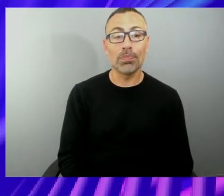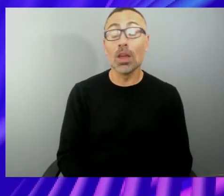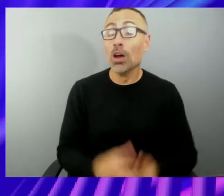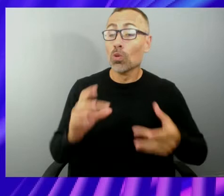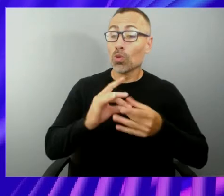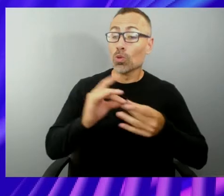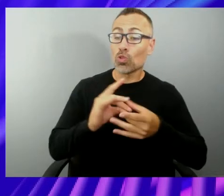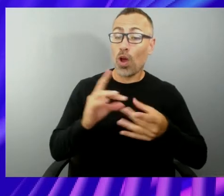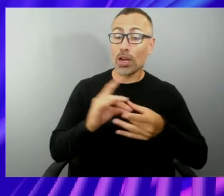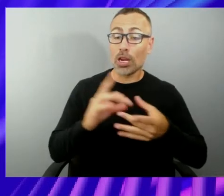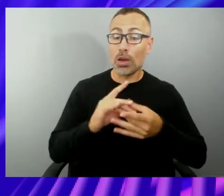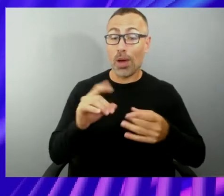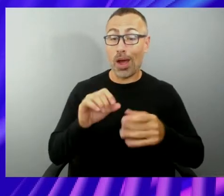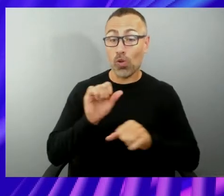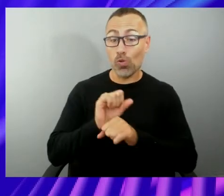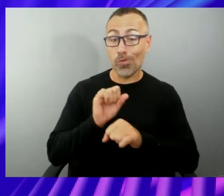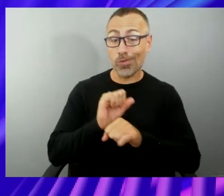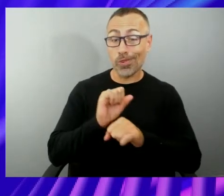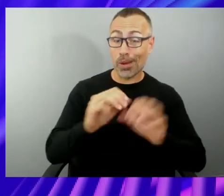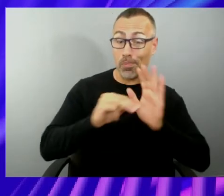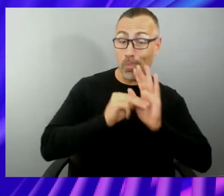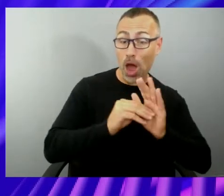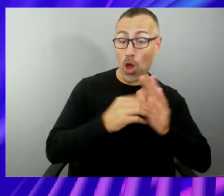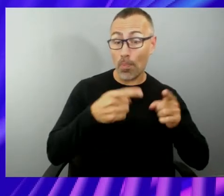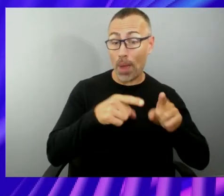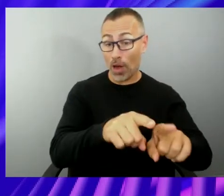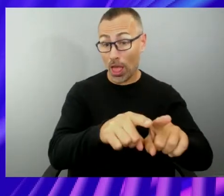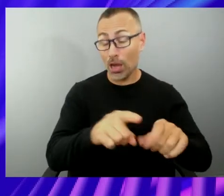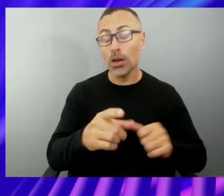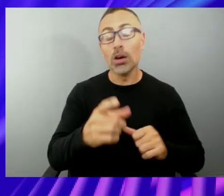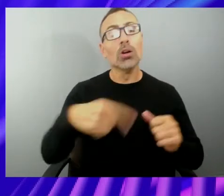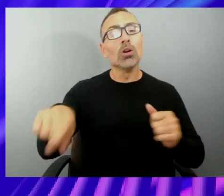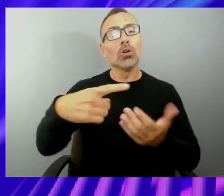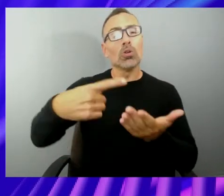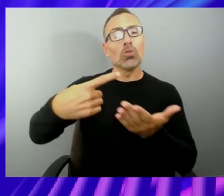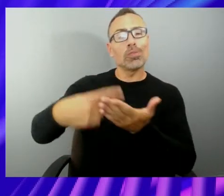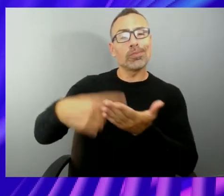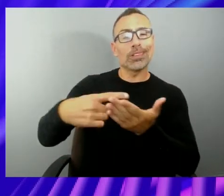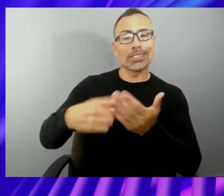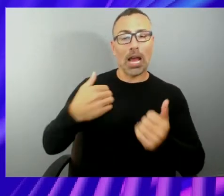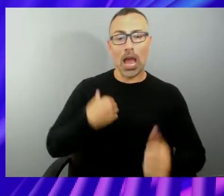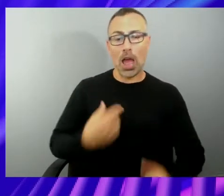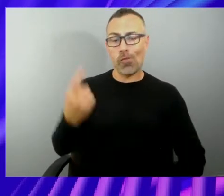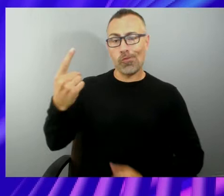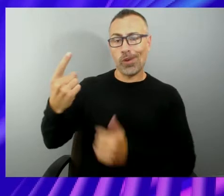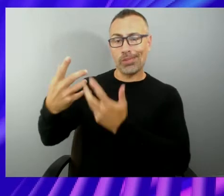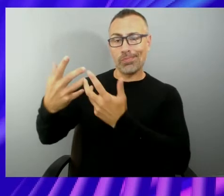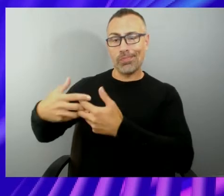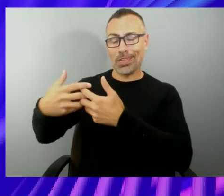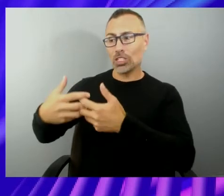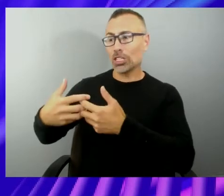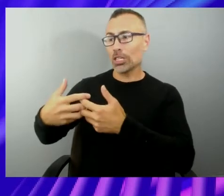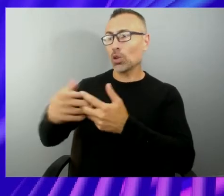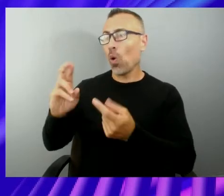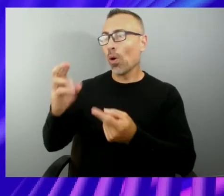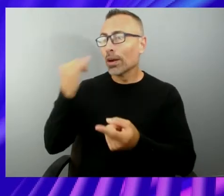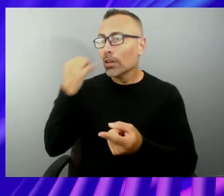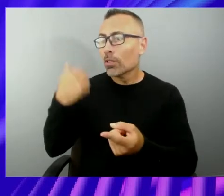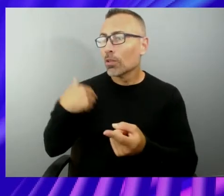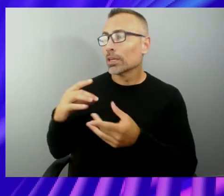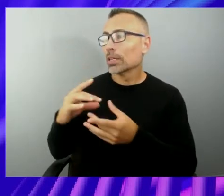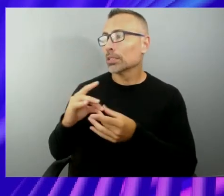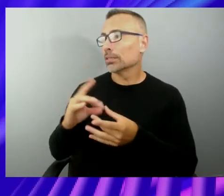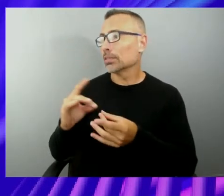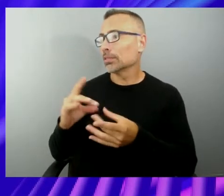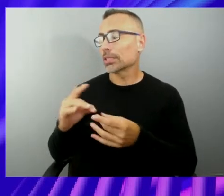what we are basically talking about is that I have, let's say, one machine, or if we are talking about in terms